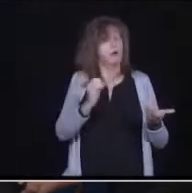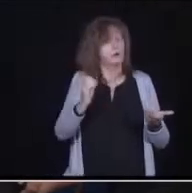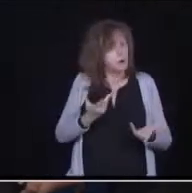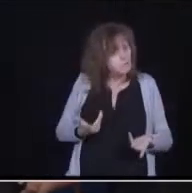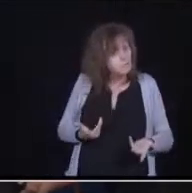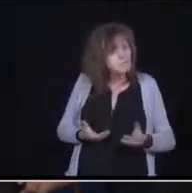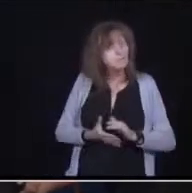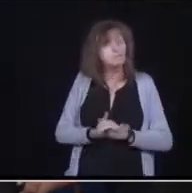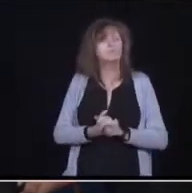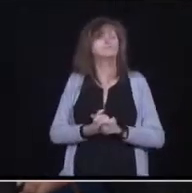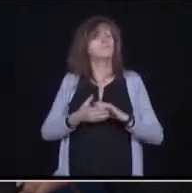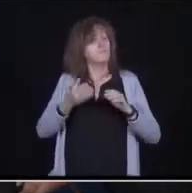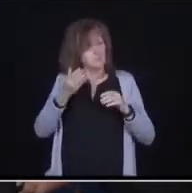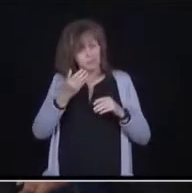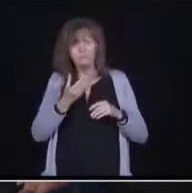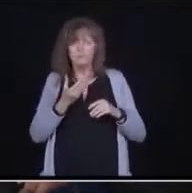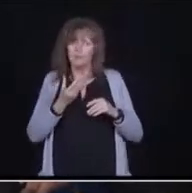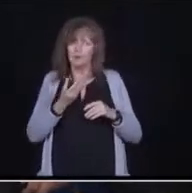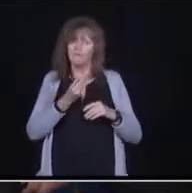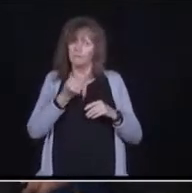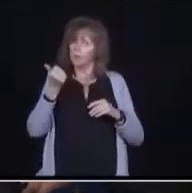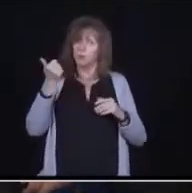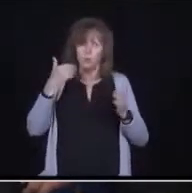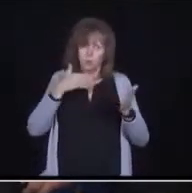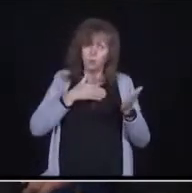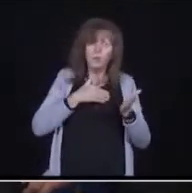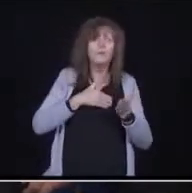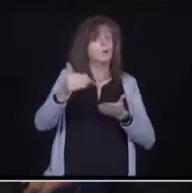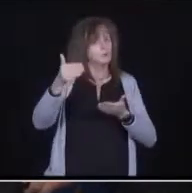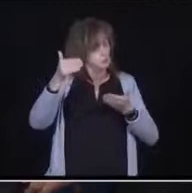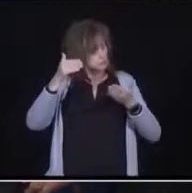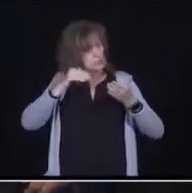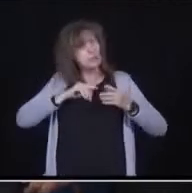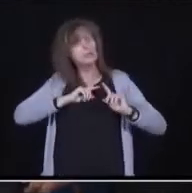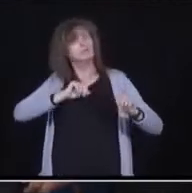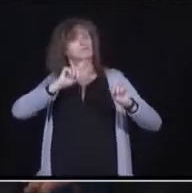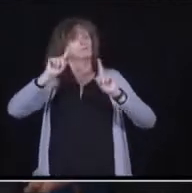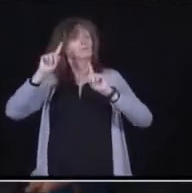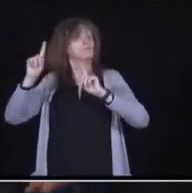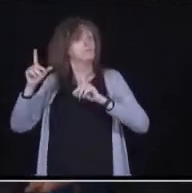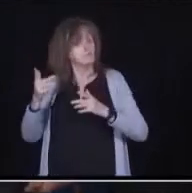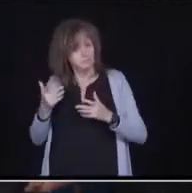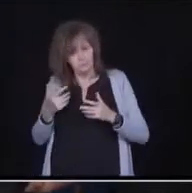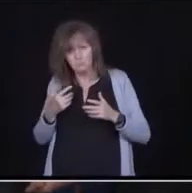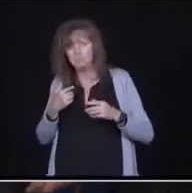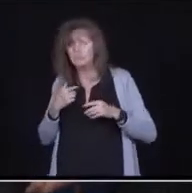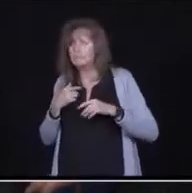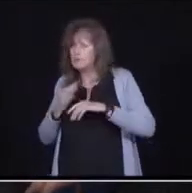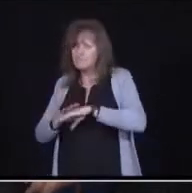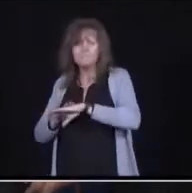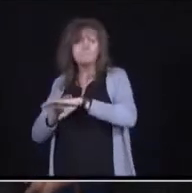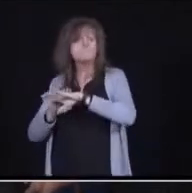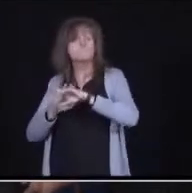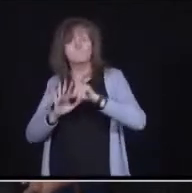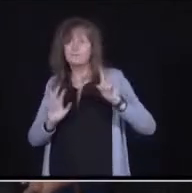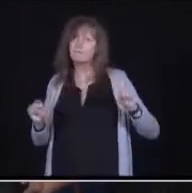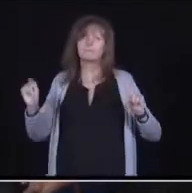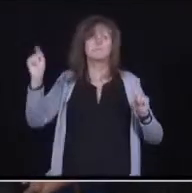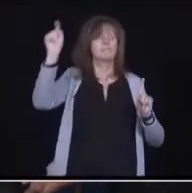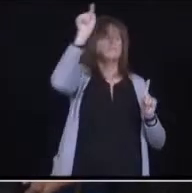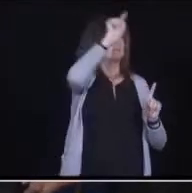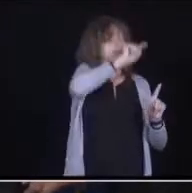couple thousand areas that you can go to, so we'll cover every corner of this province. I want to give a shout out again